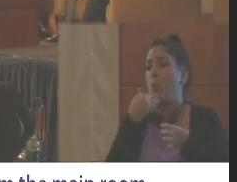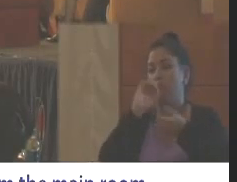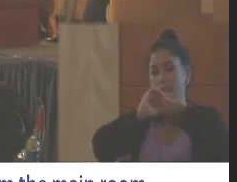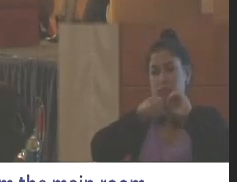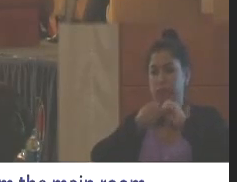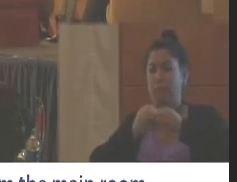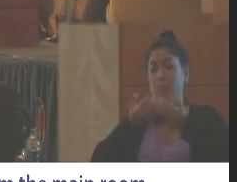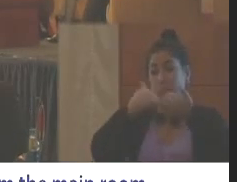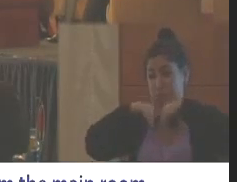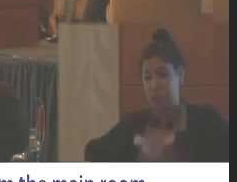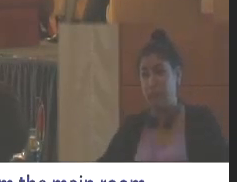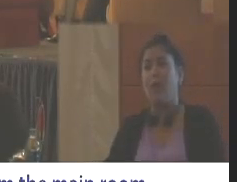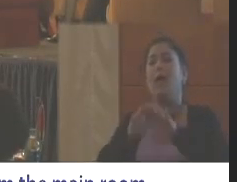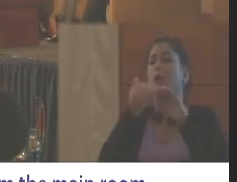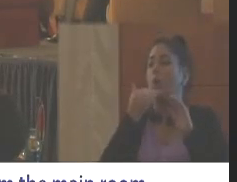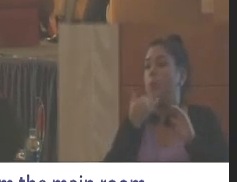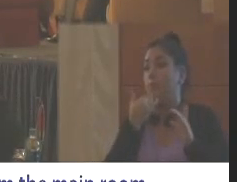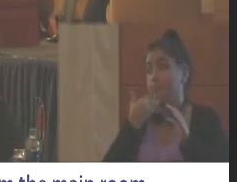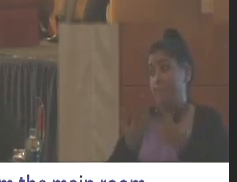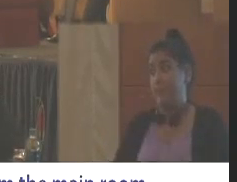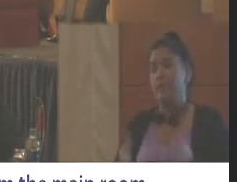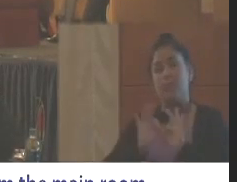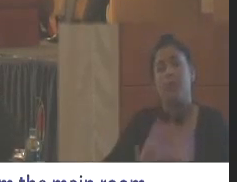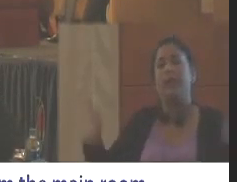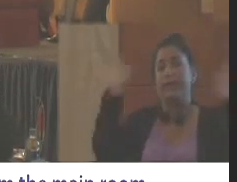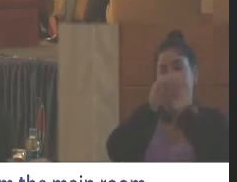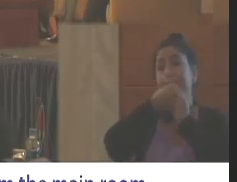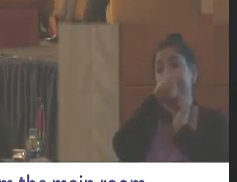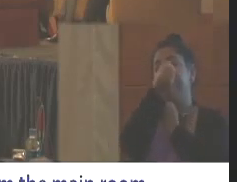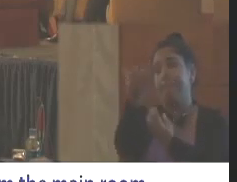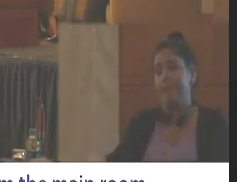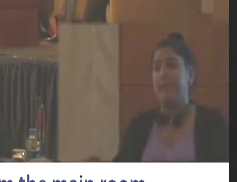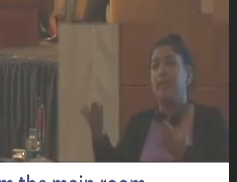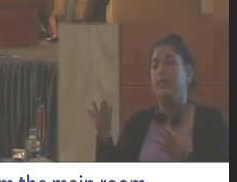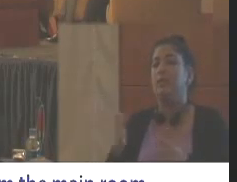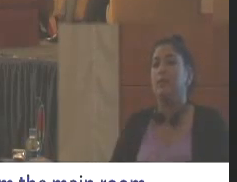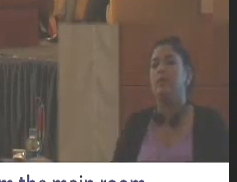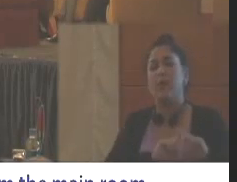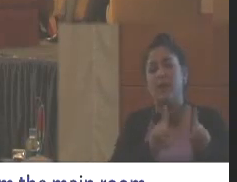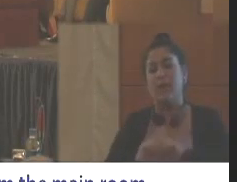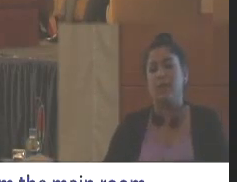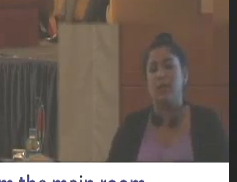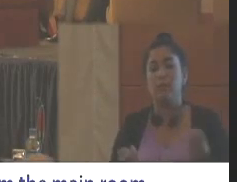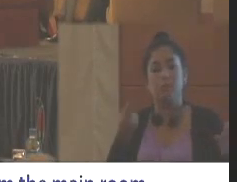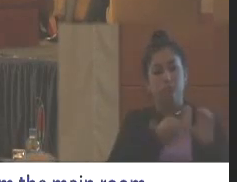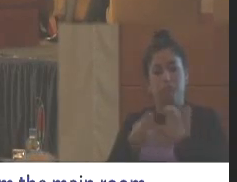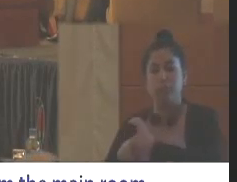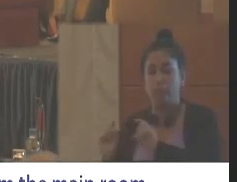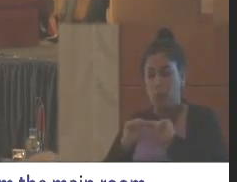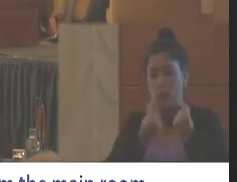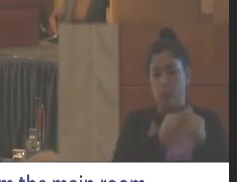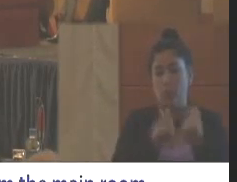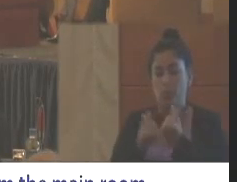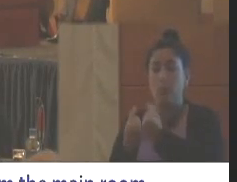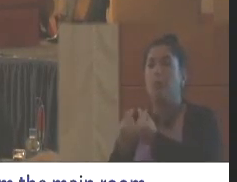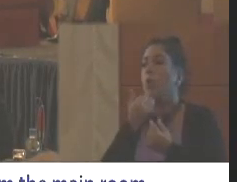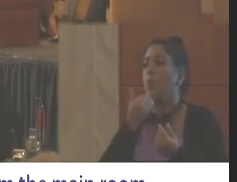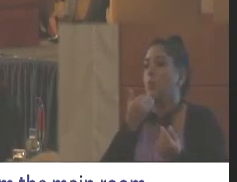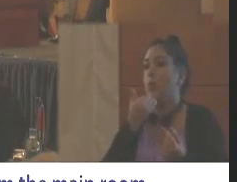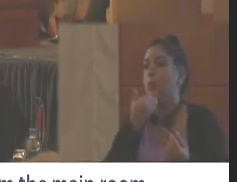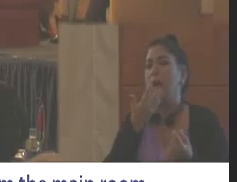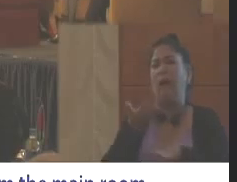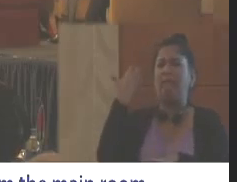risk management. To begin, I would like to tell you that the participants, the